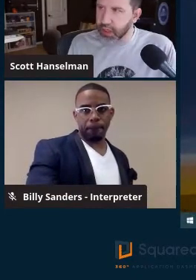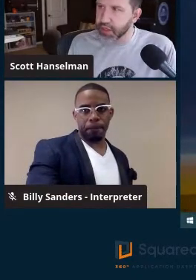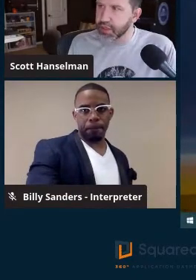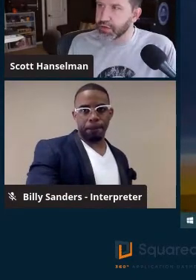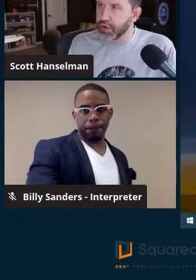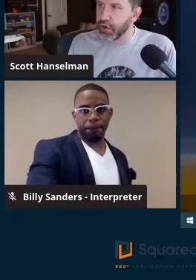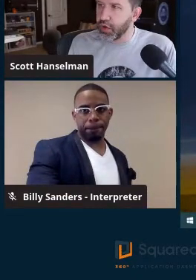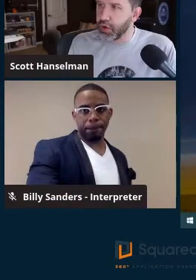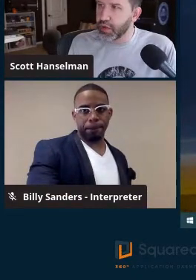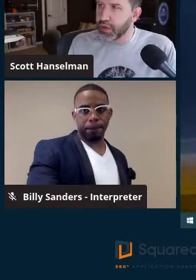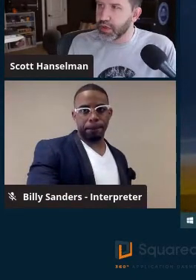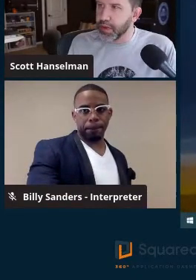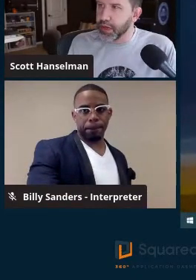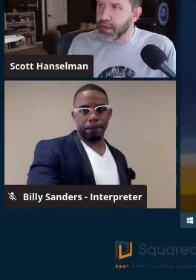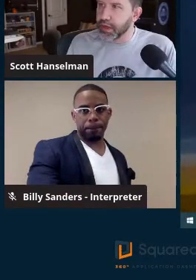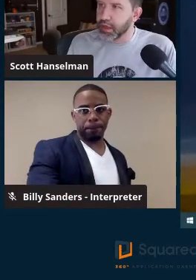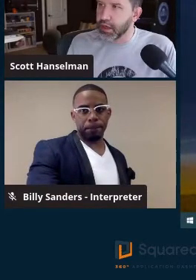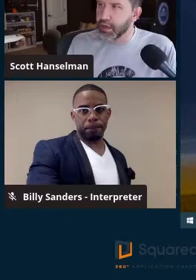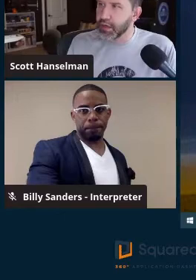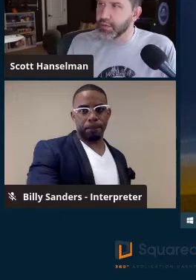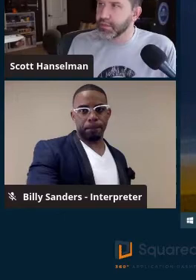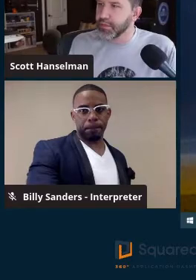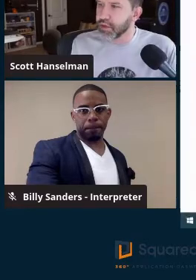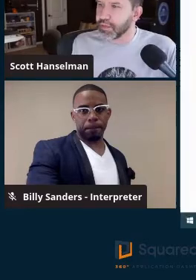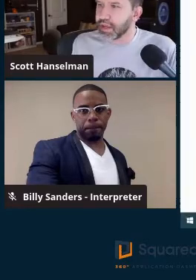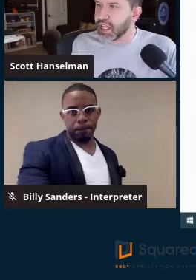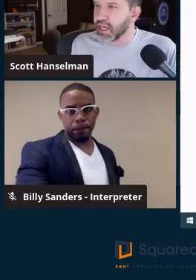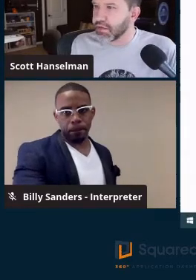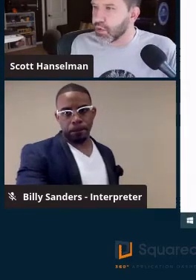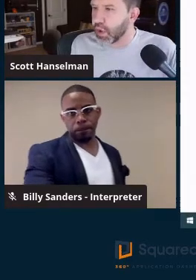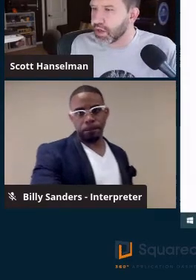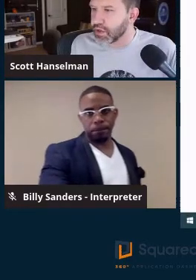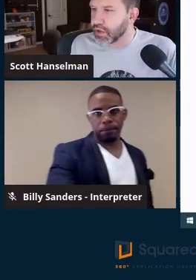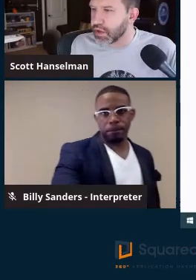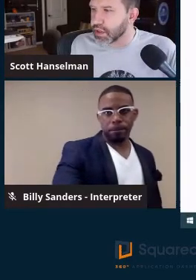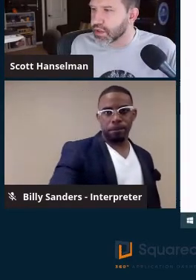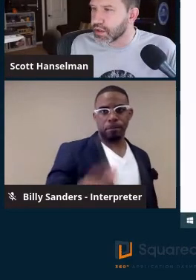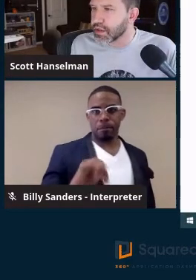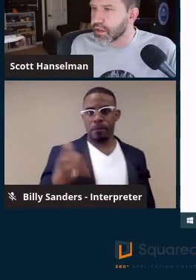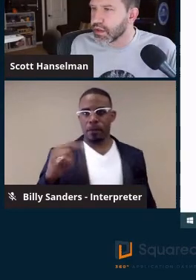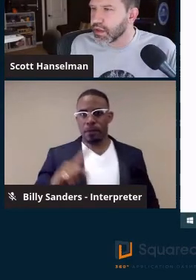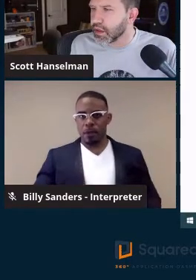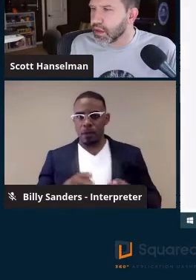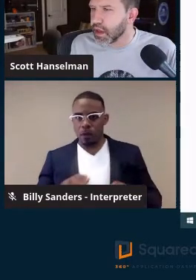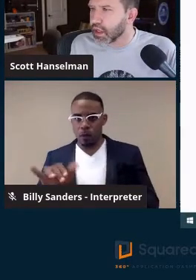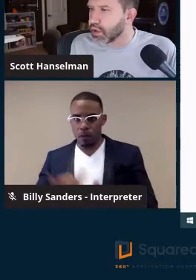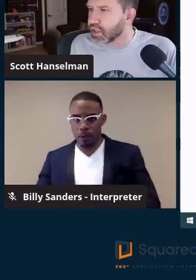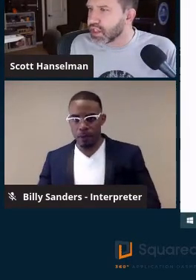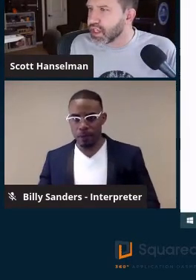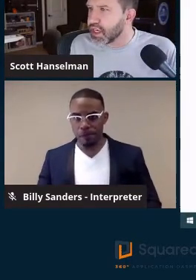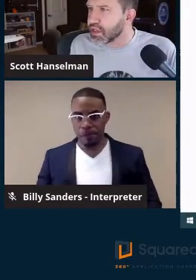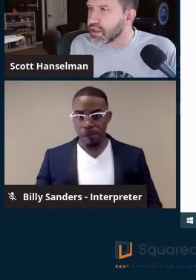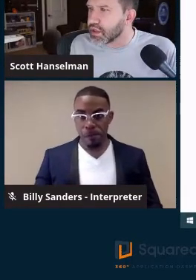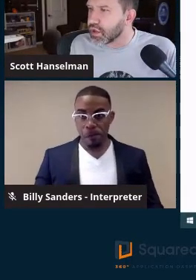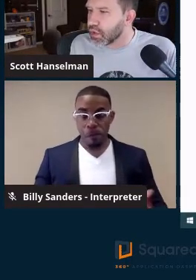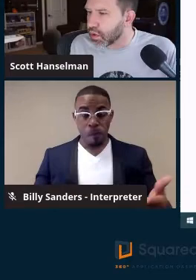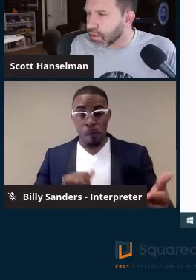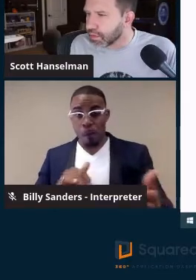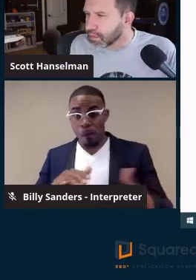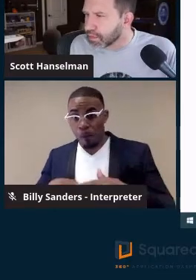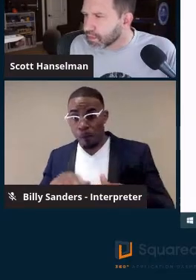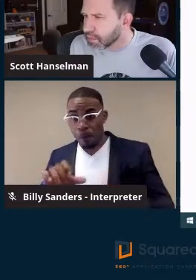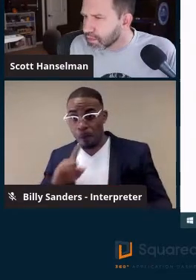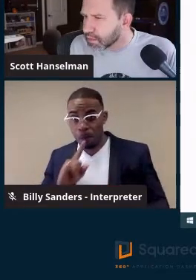Counting lines of code, command line. There's about 10 different ways to do this. LOC is the